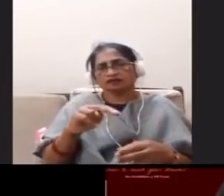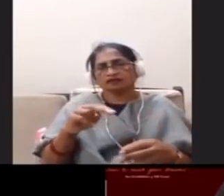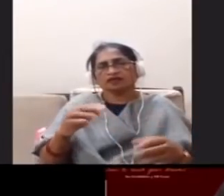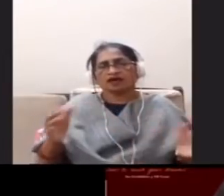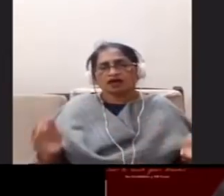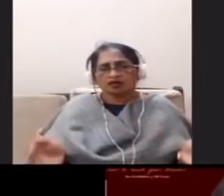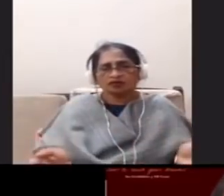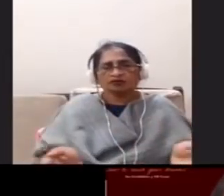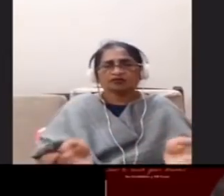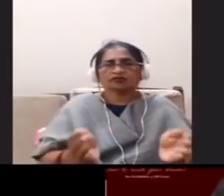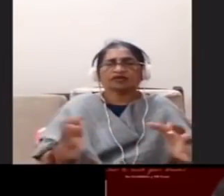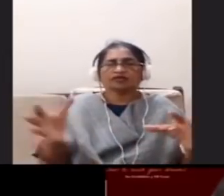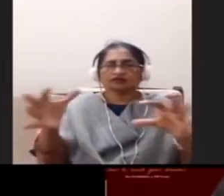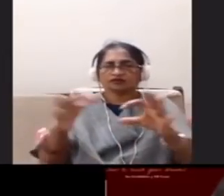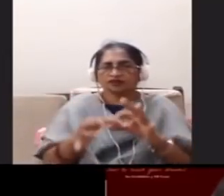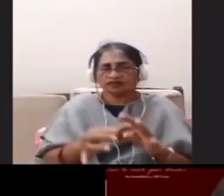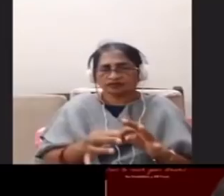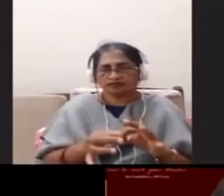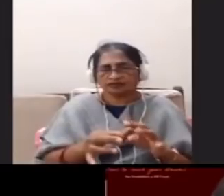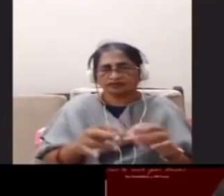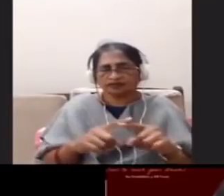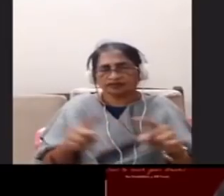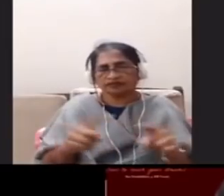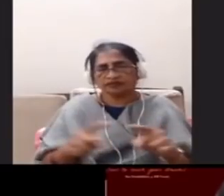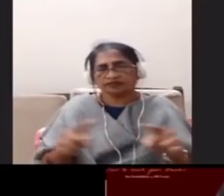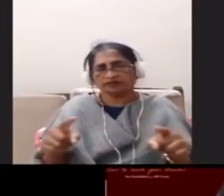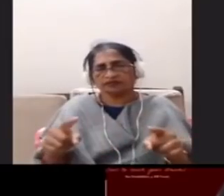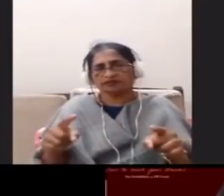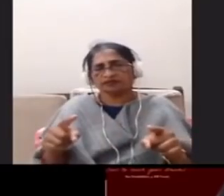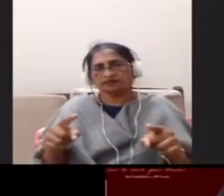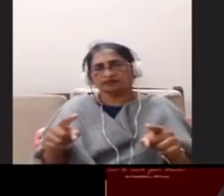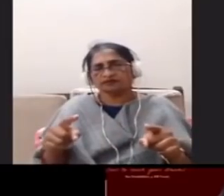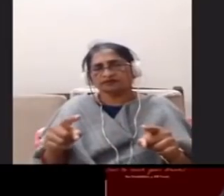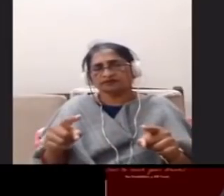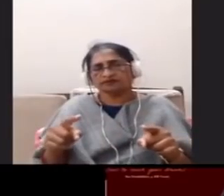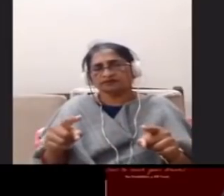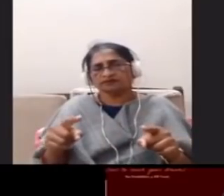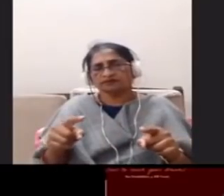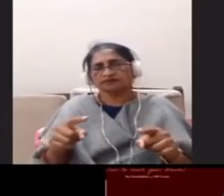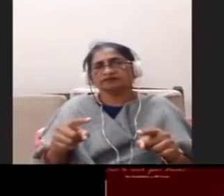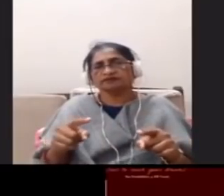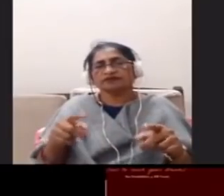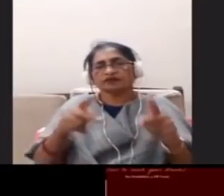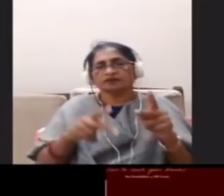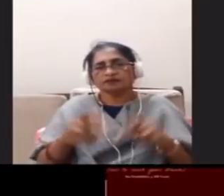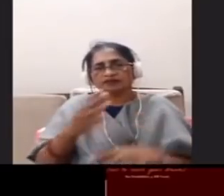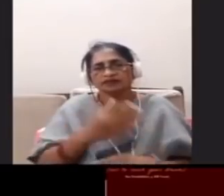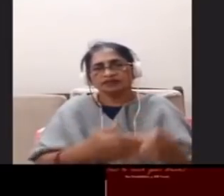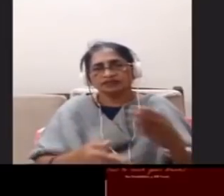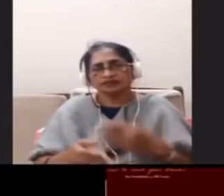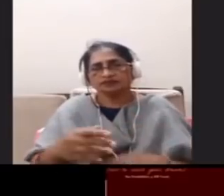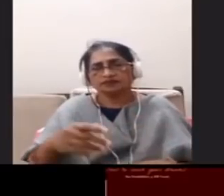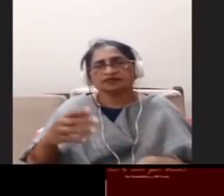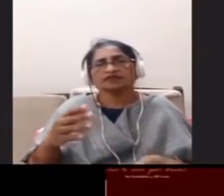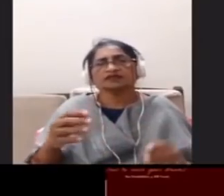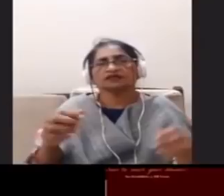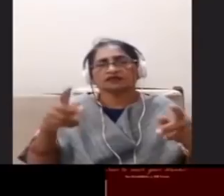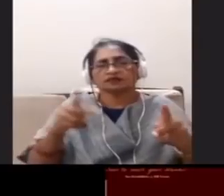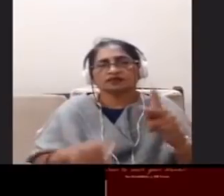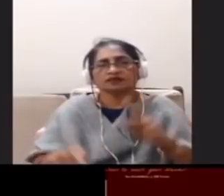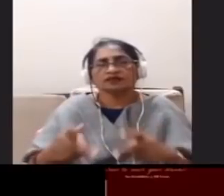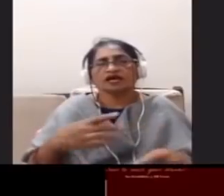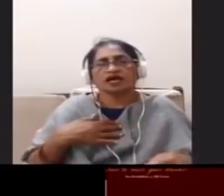operating procedures, taking into account of the needs of persons with disability. I wish you